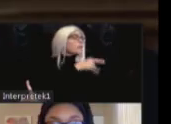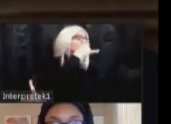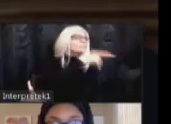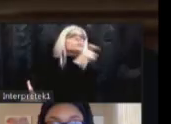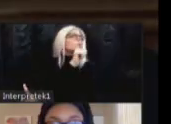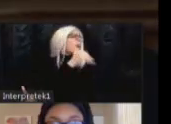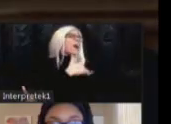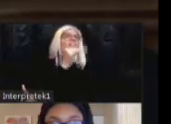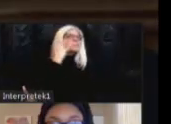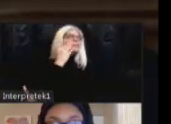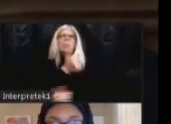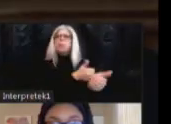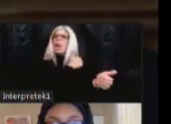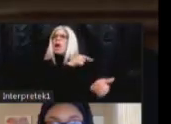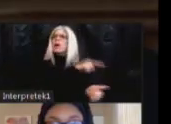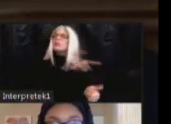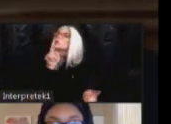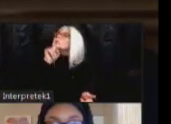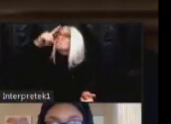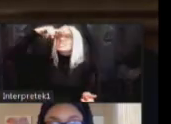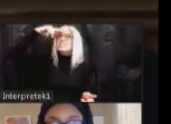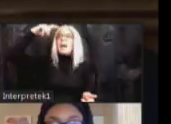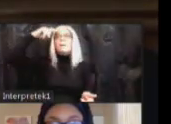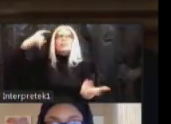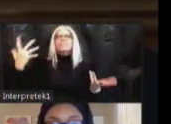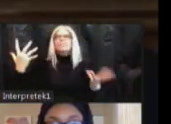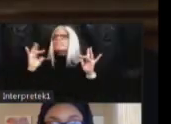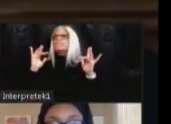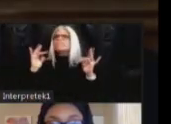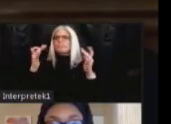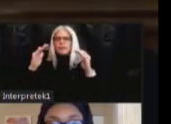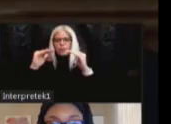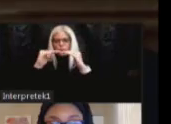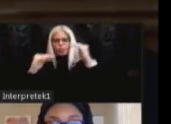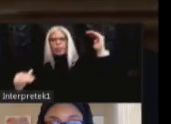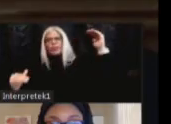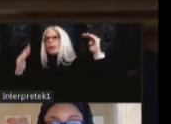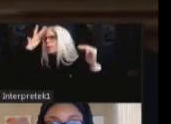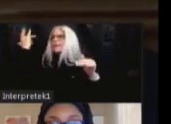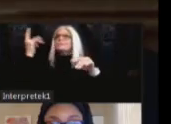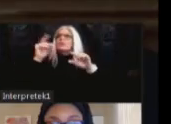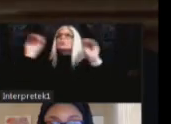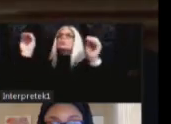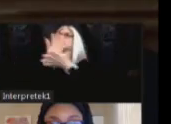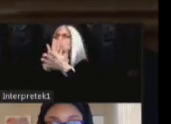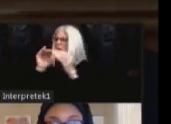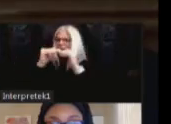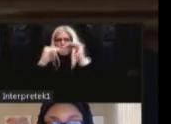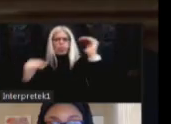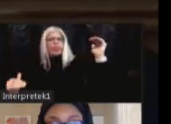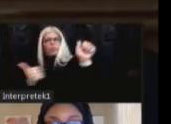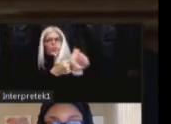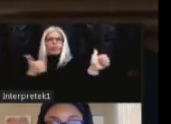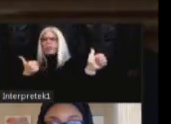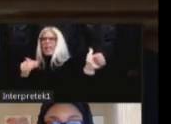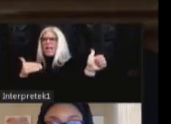time where inequities grow. And so one of the ways to stop that is to, and it takes funding, and that's what we're here for at the Trust,